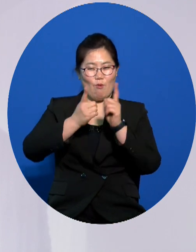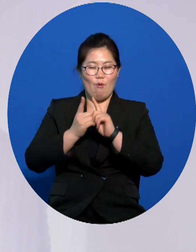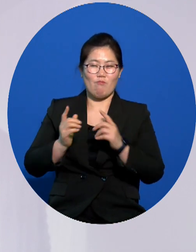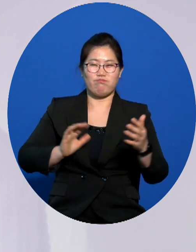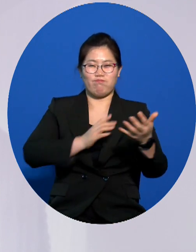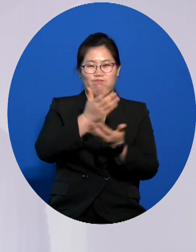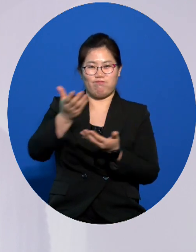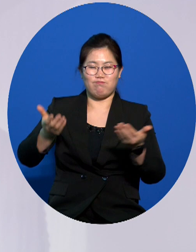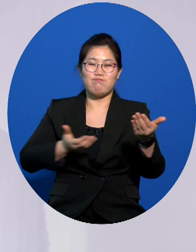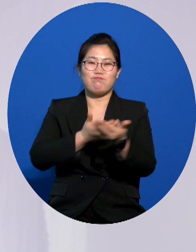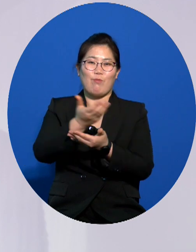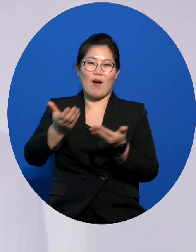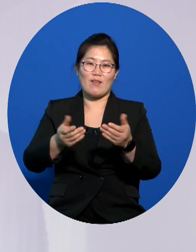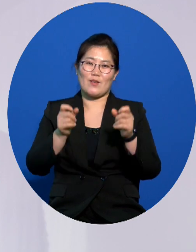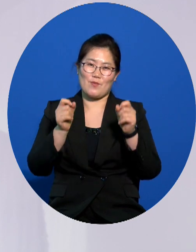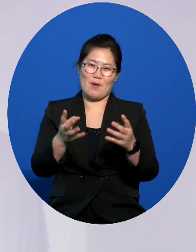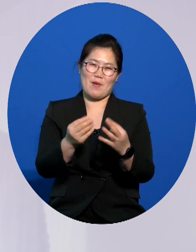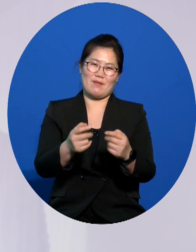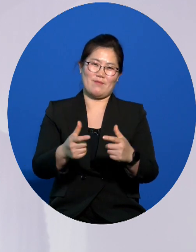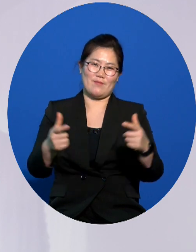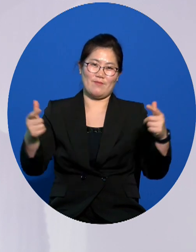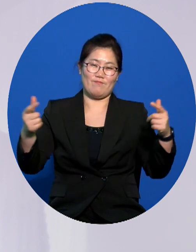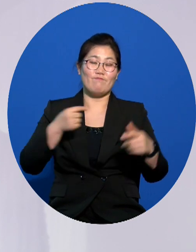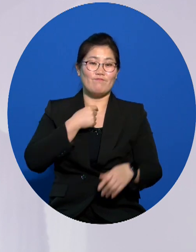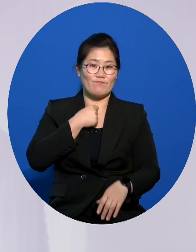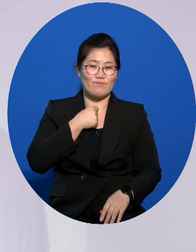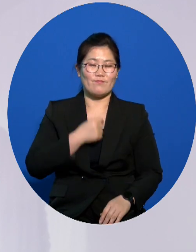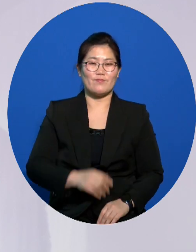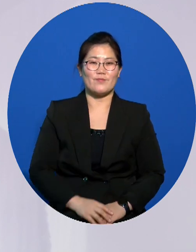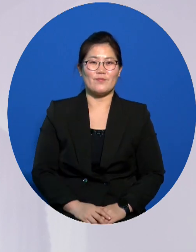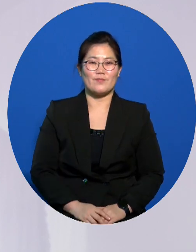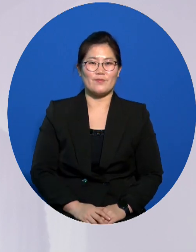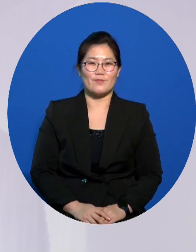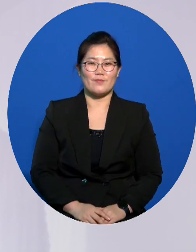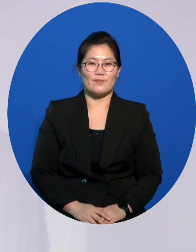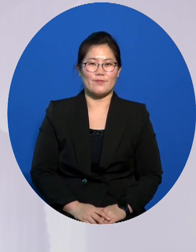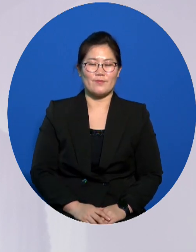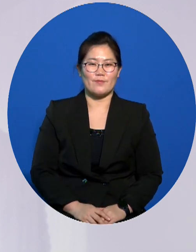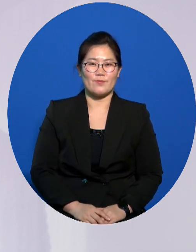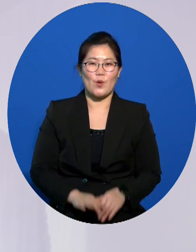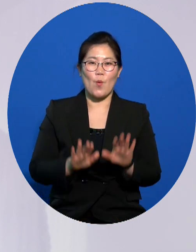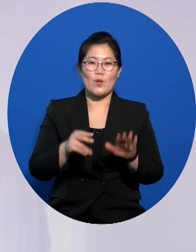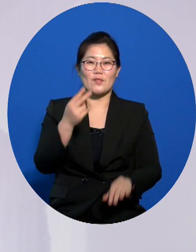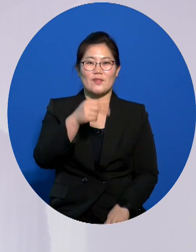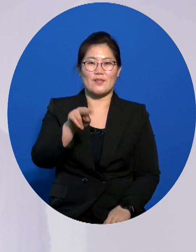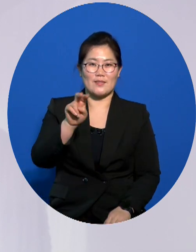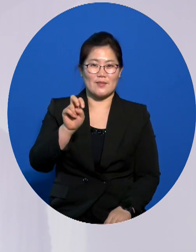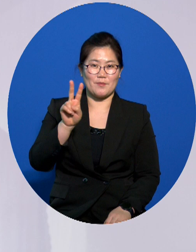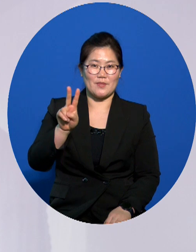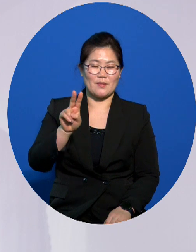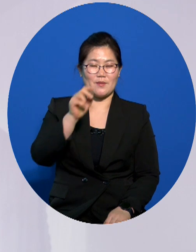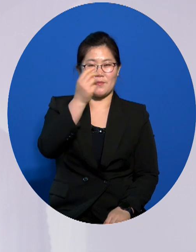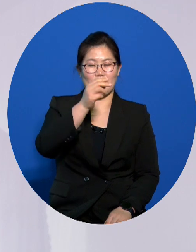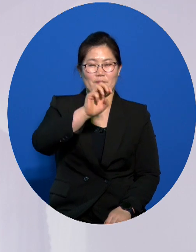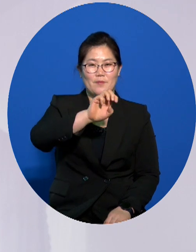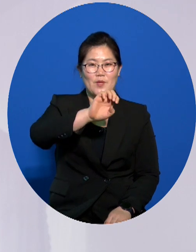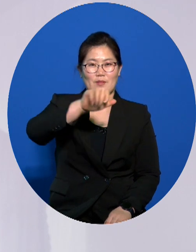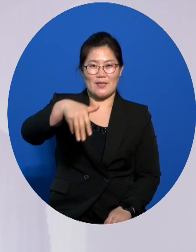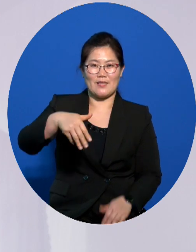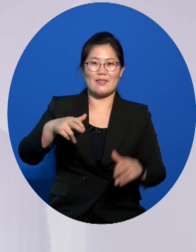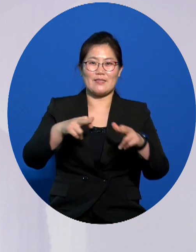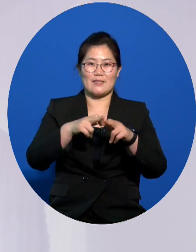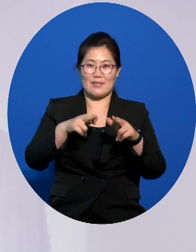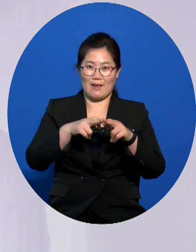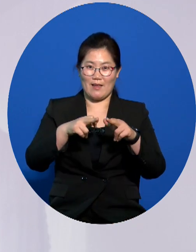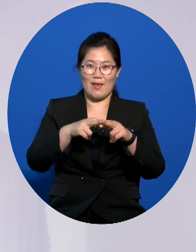distinguishment between people with disabilities and the rest of the population. I hope that we can live in that kind of a world. And with this, I would